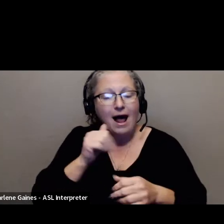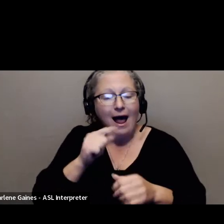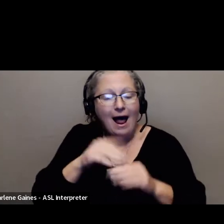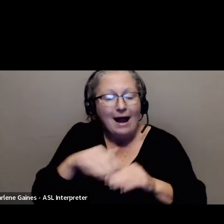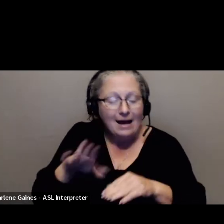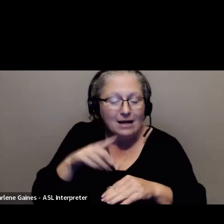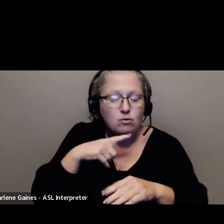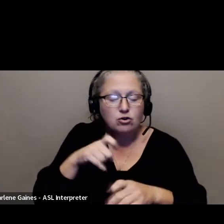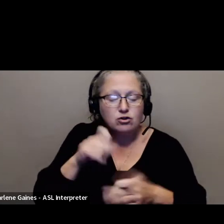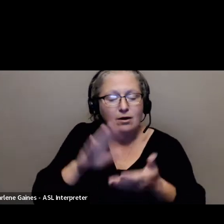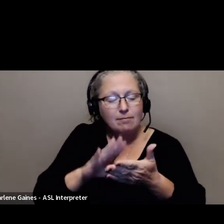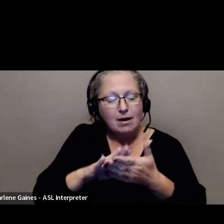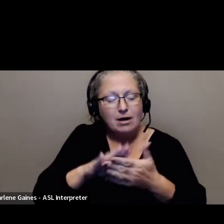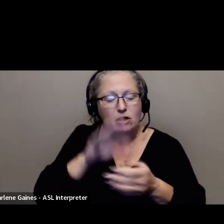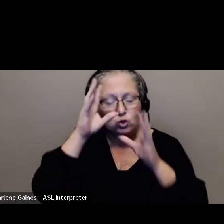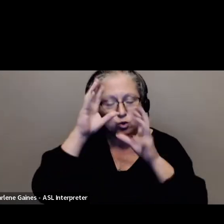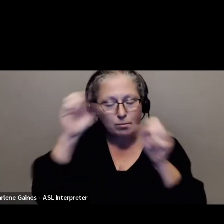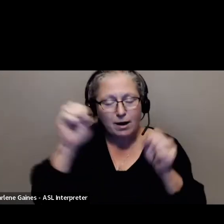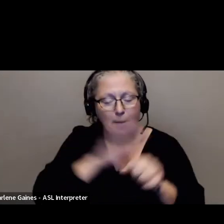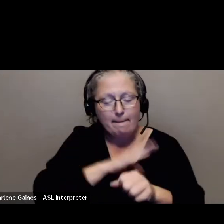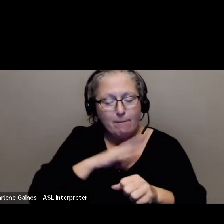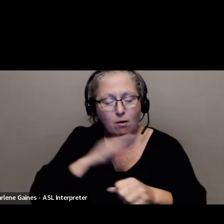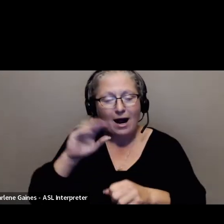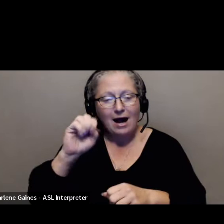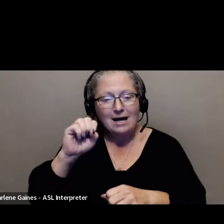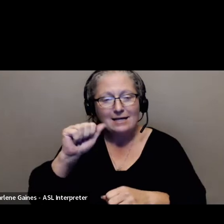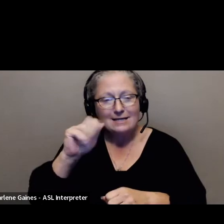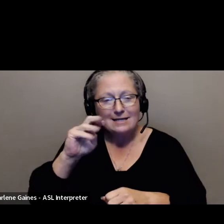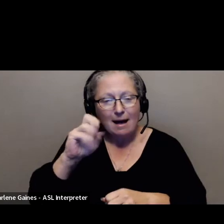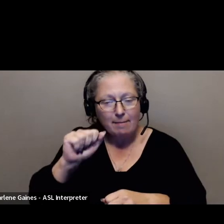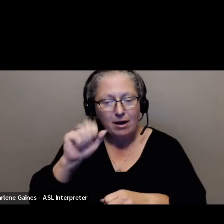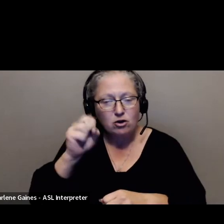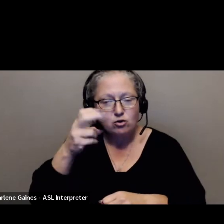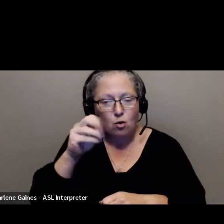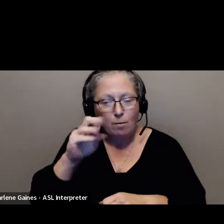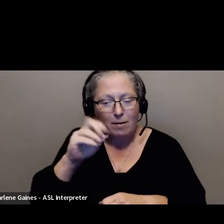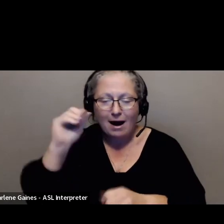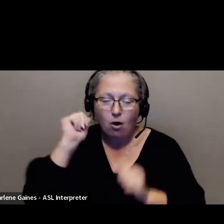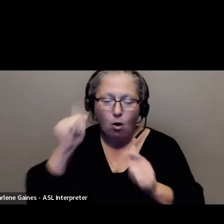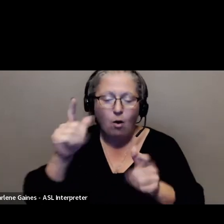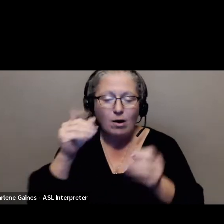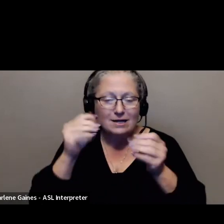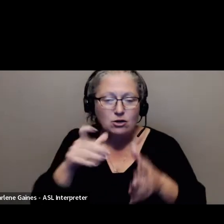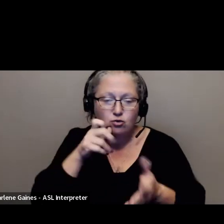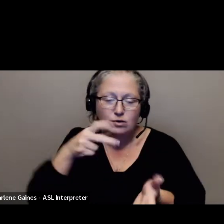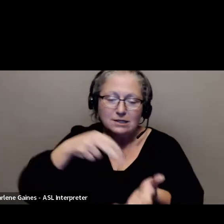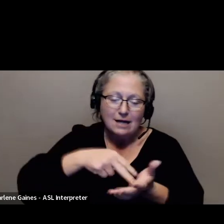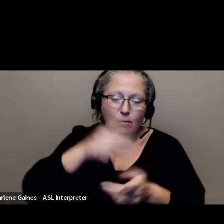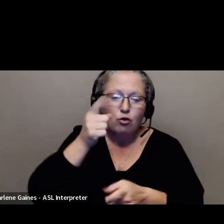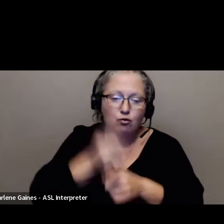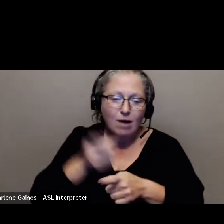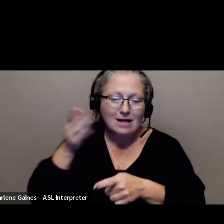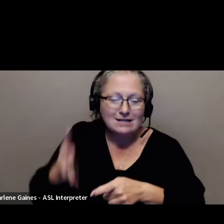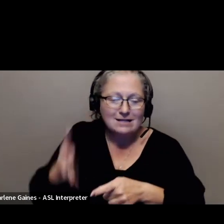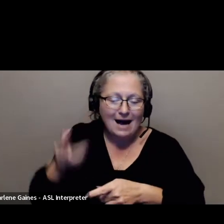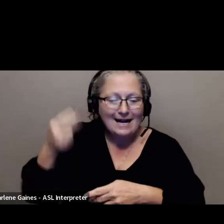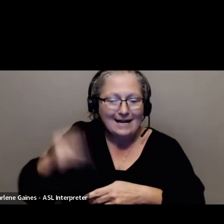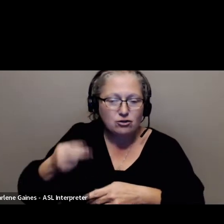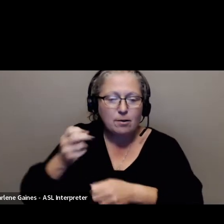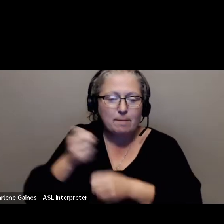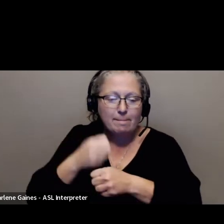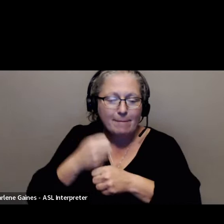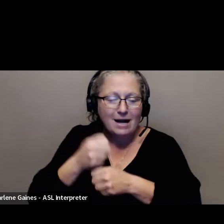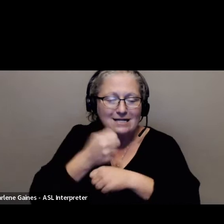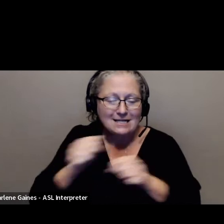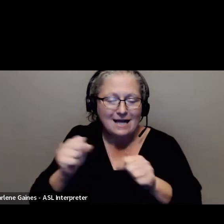commending the superintendent, board, and Shamia Shaman and every other teacher that's standing up and being on the right side of history for creating a safe environment